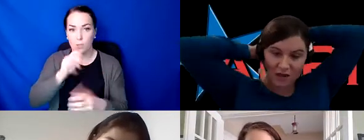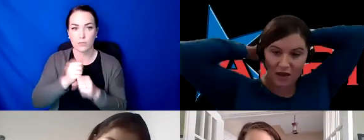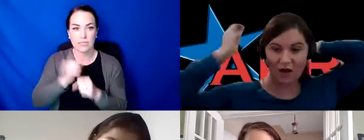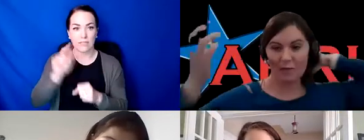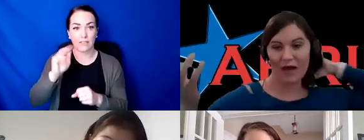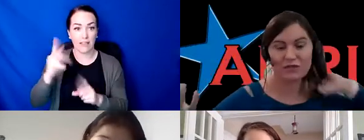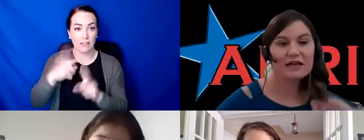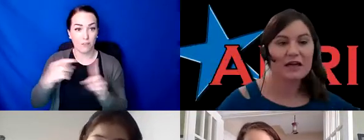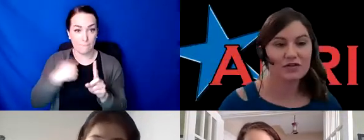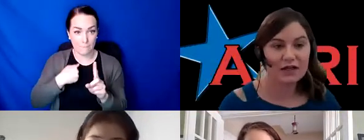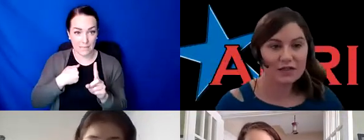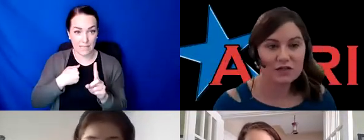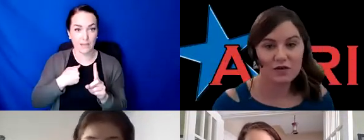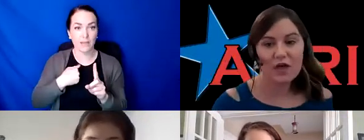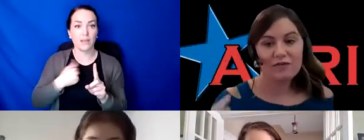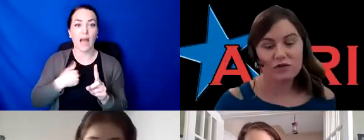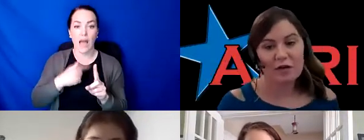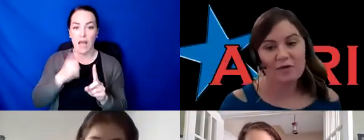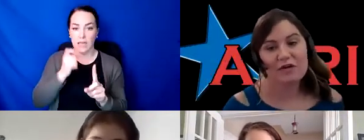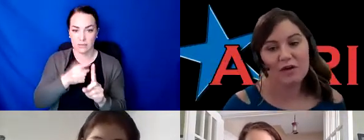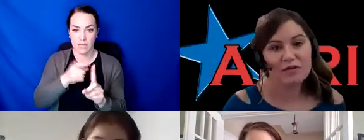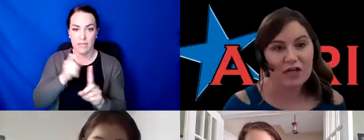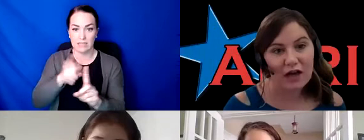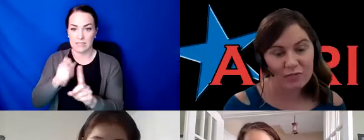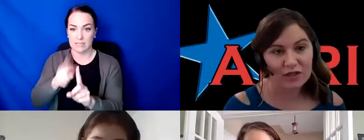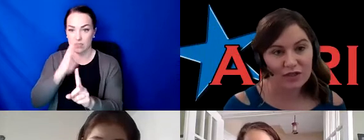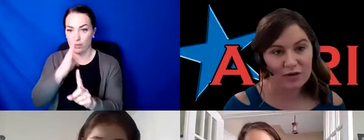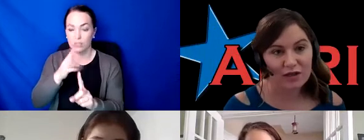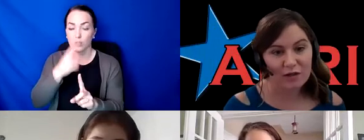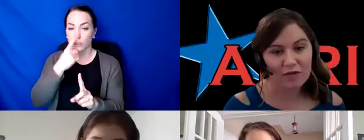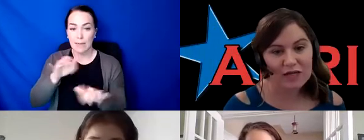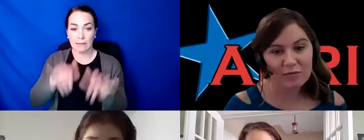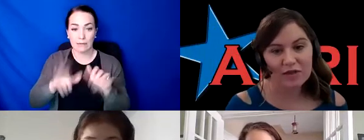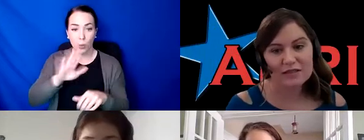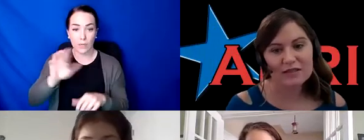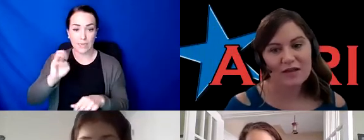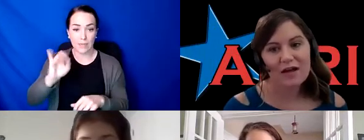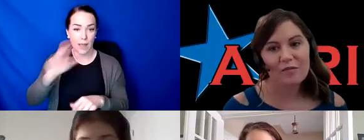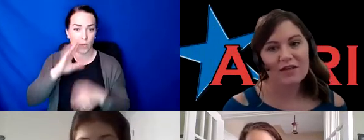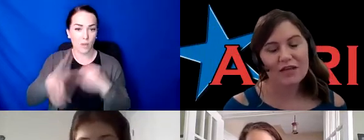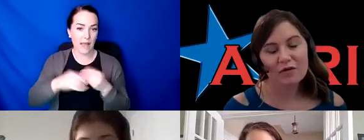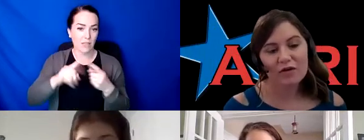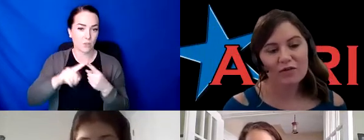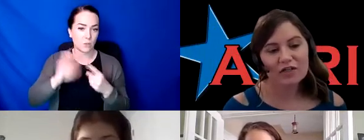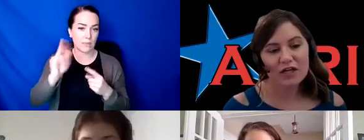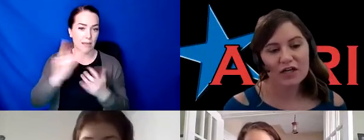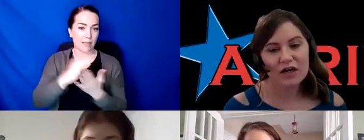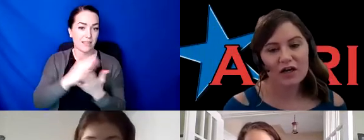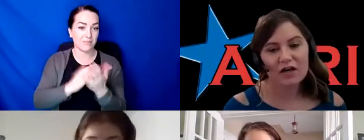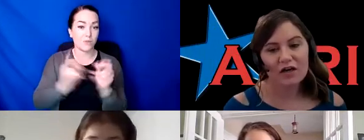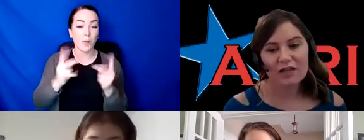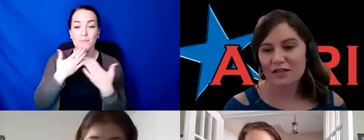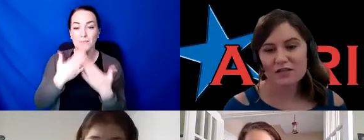me, I do send it out directly. So if you drop your email in the chat, I'll make sure you end up on the email list. But thank you all for